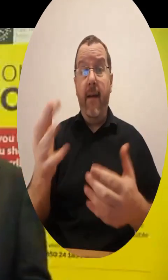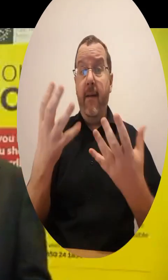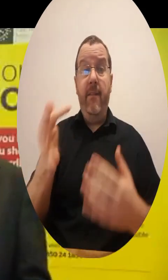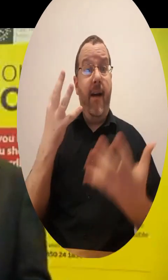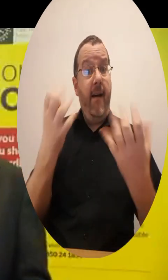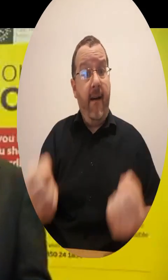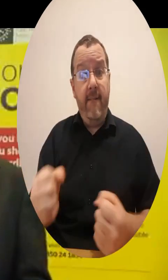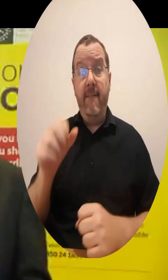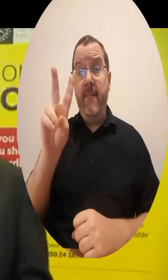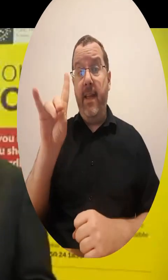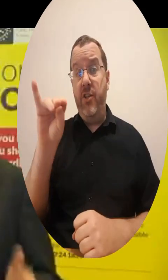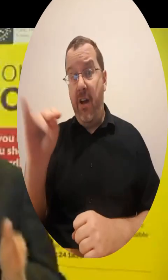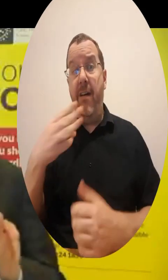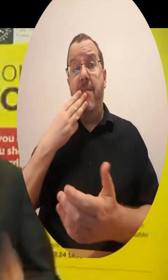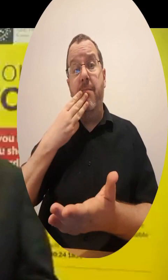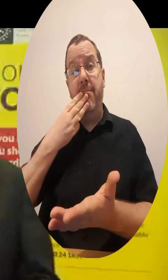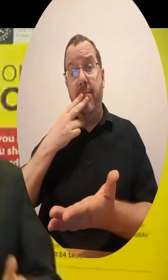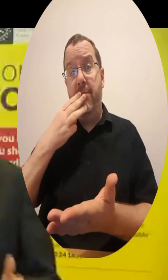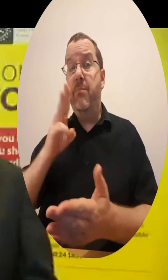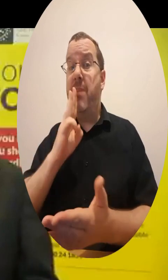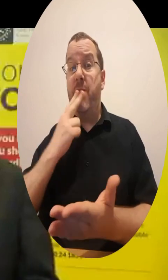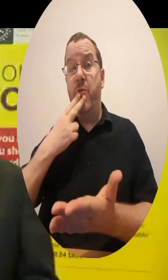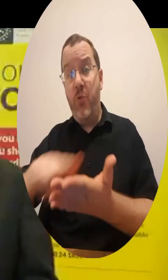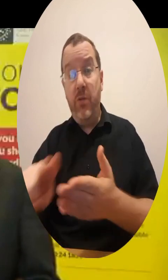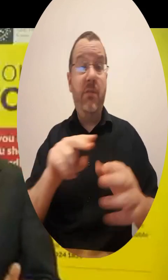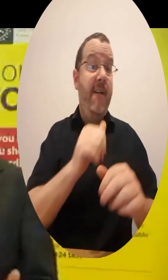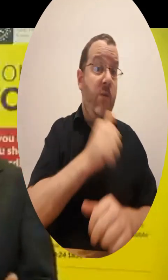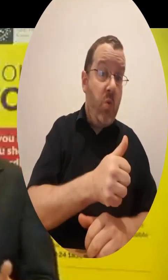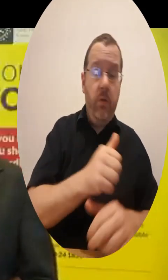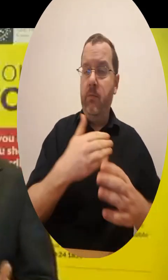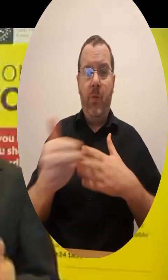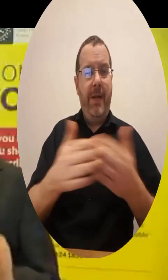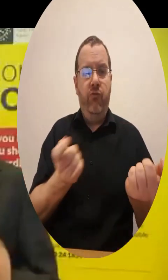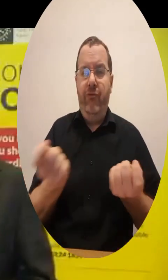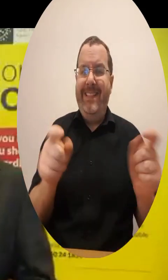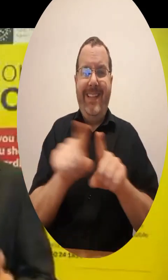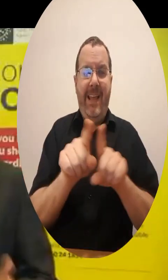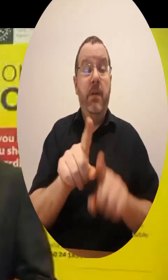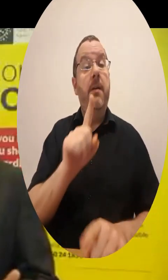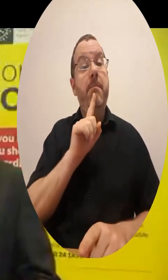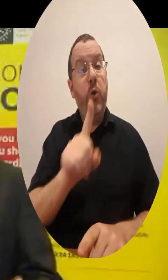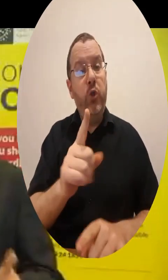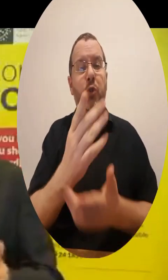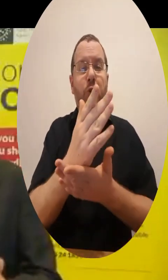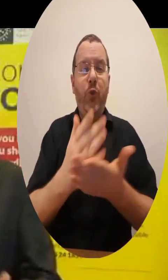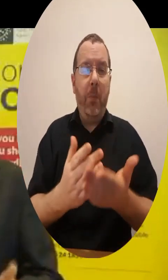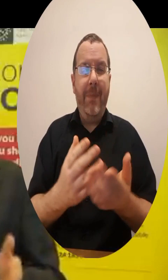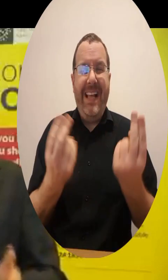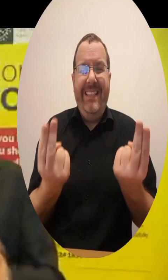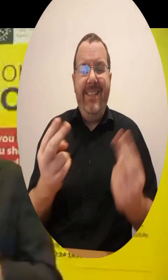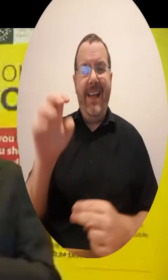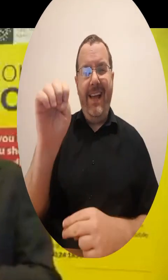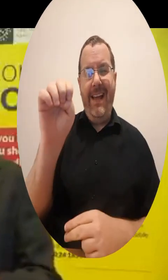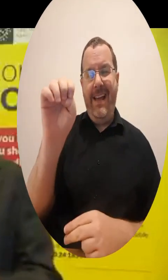you have private health insurance or not. Everyone's going to be treated the same. Although I'm told essential care that has been lined